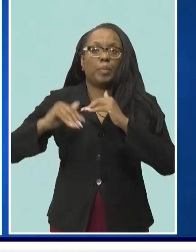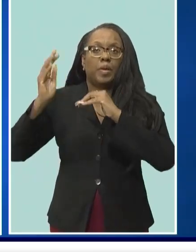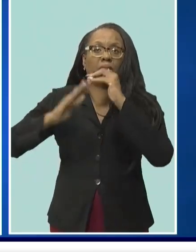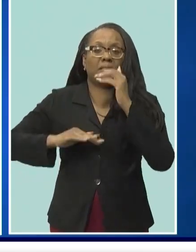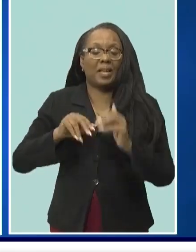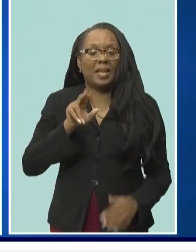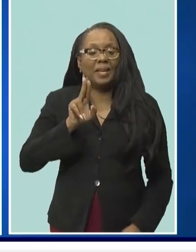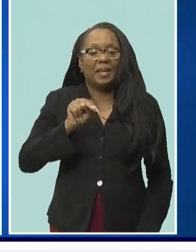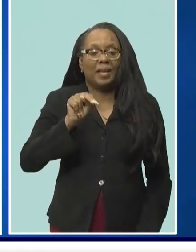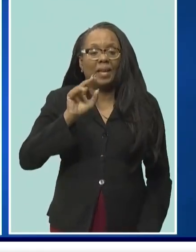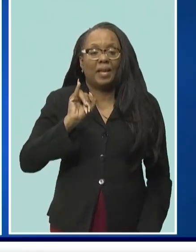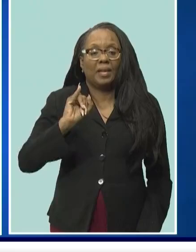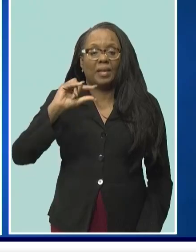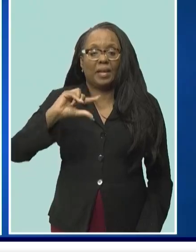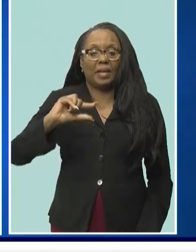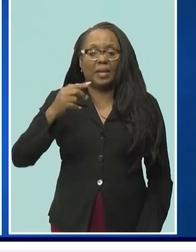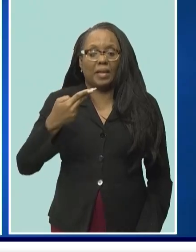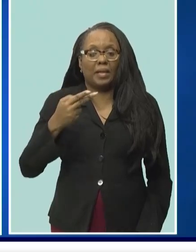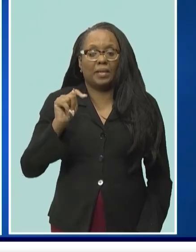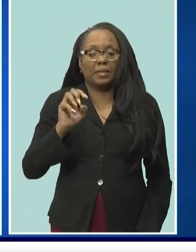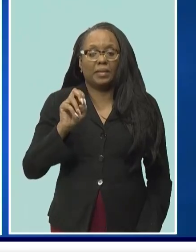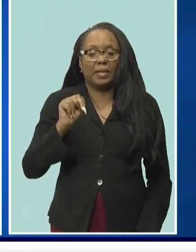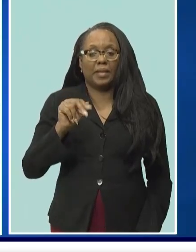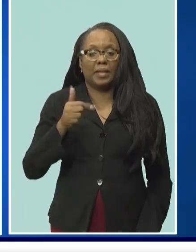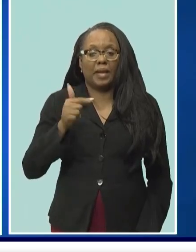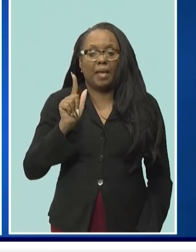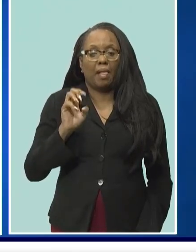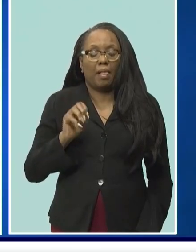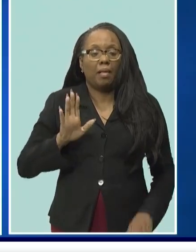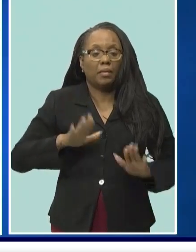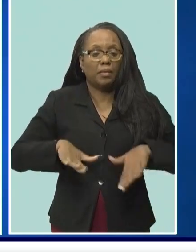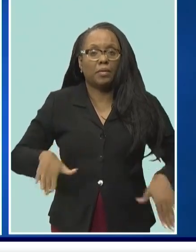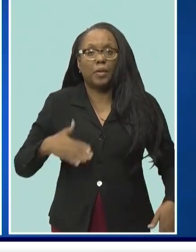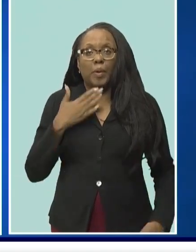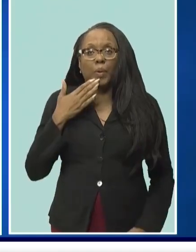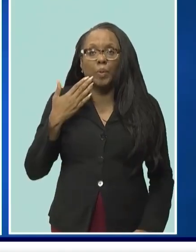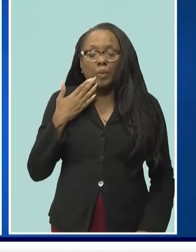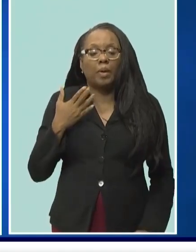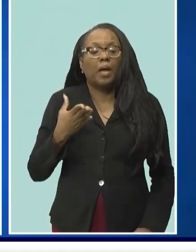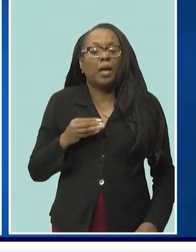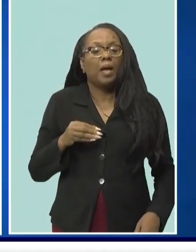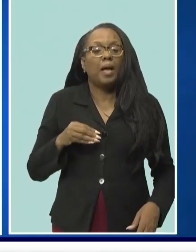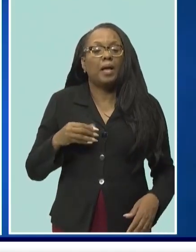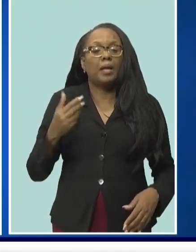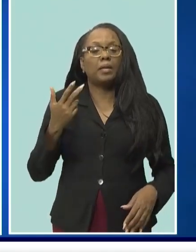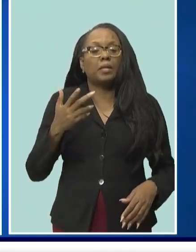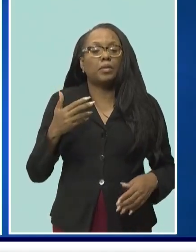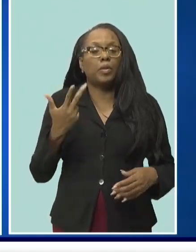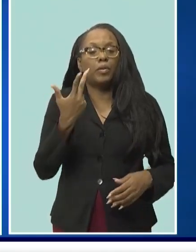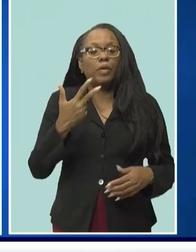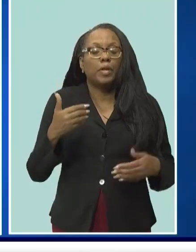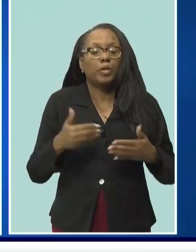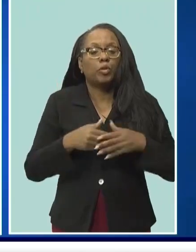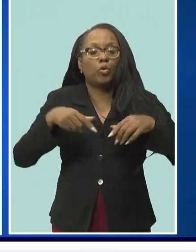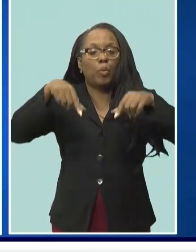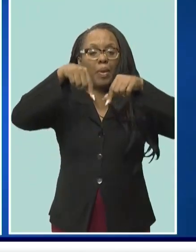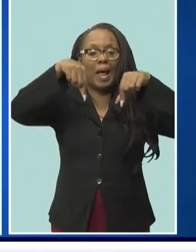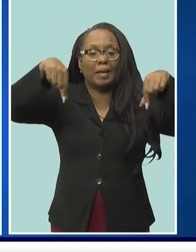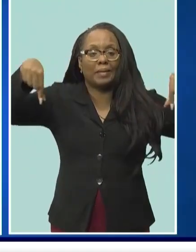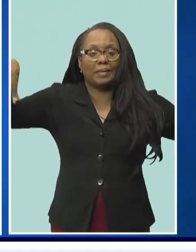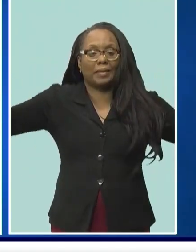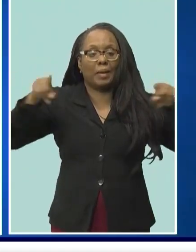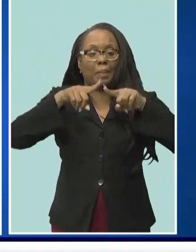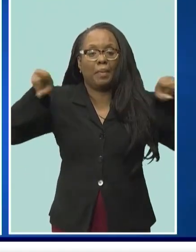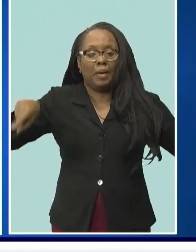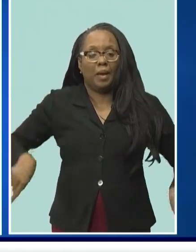Black Rock, St. Michael, and the unveiling of 3 plaques. The buildings, the Crawford Contact Family Centre, Auntie Brewer's Early Years Centre,